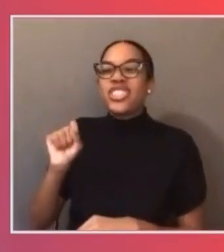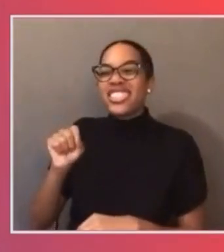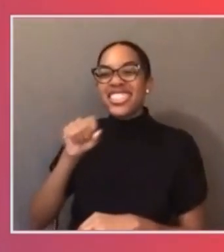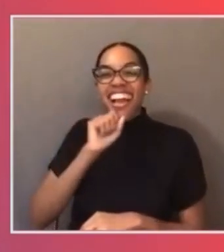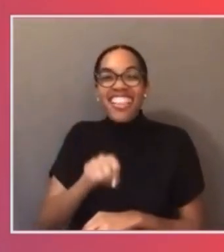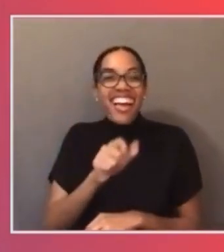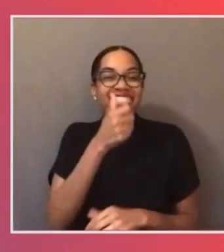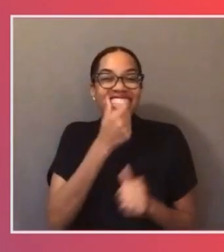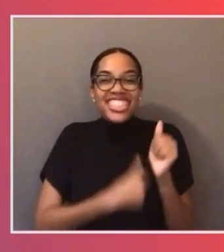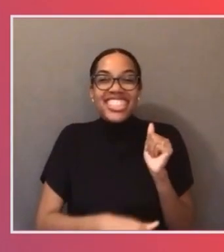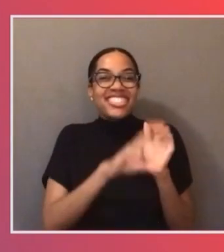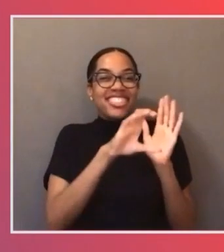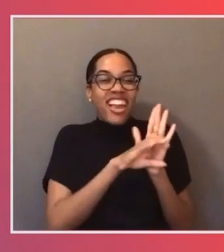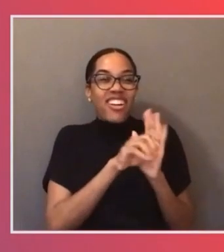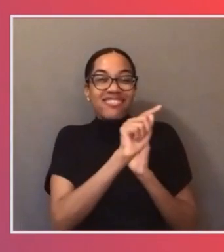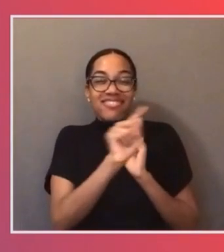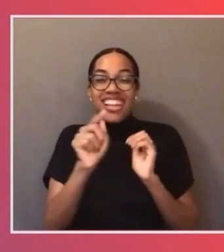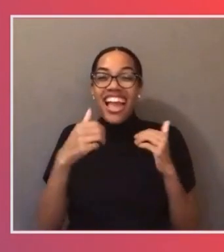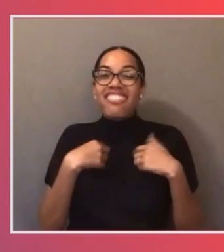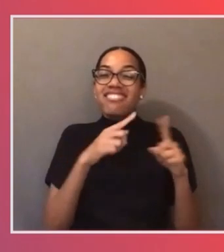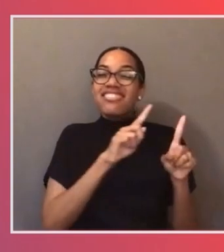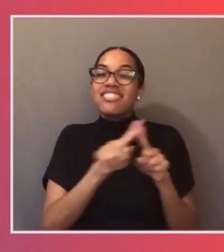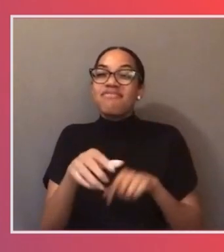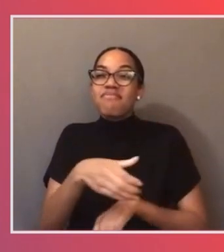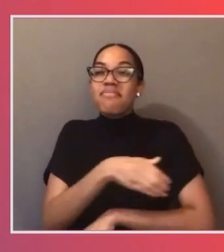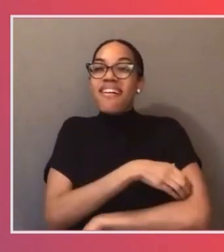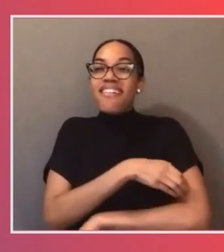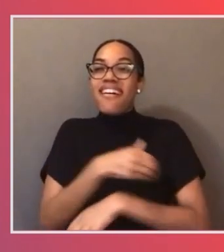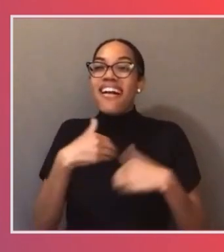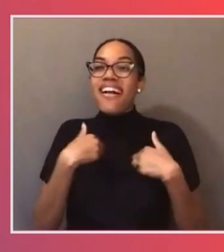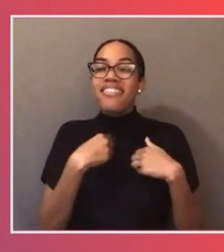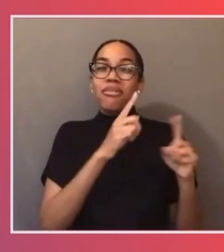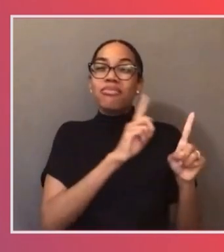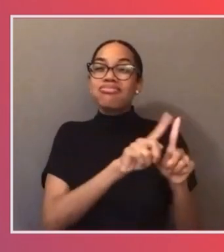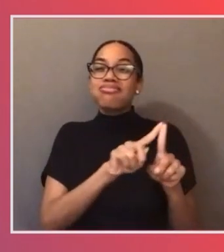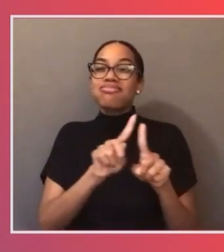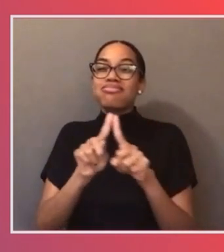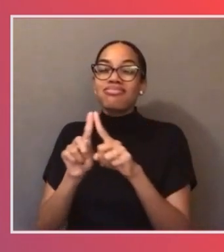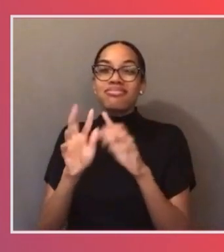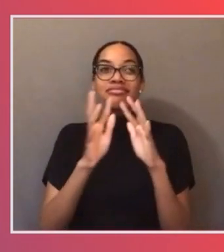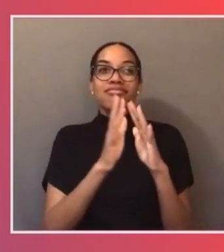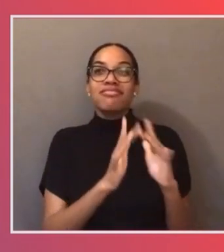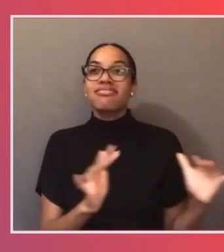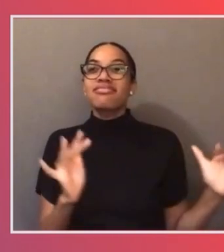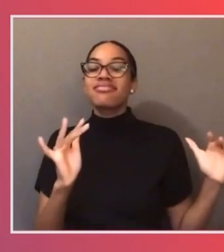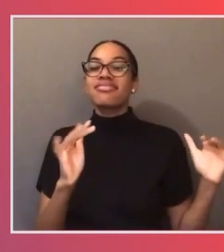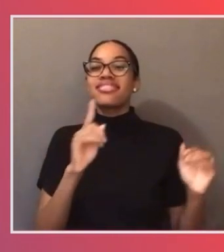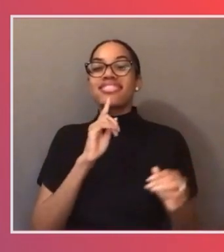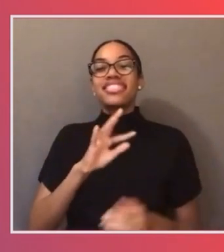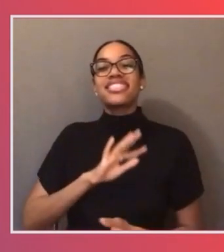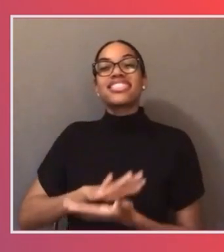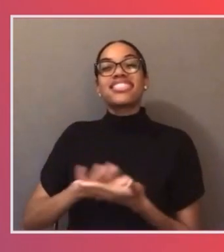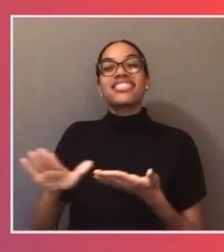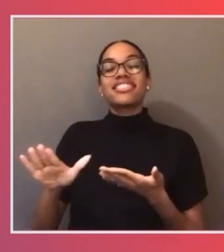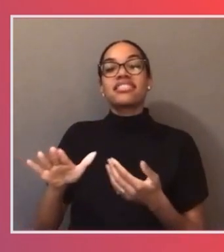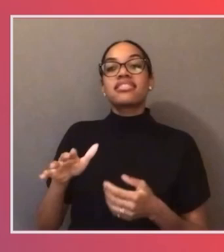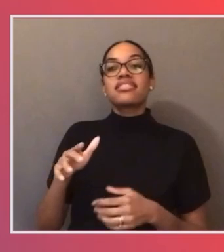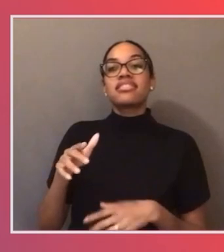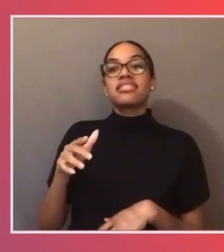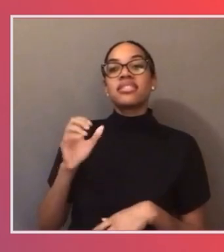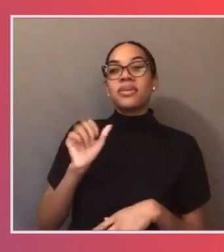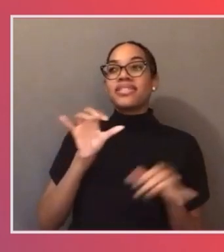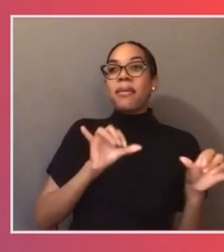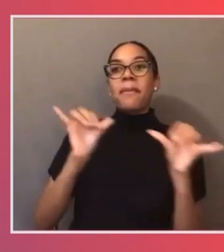and are appreciated for that and And then all those superpowers